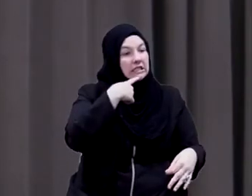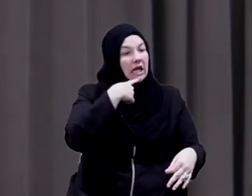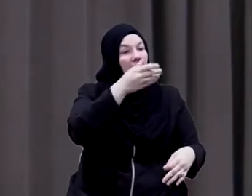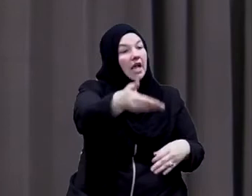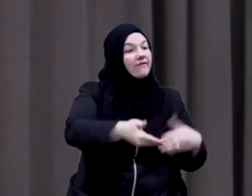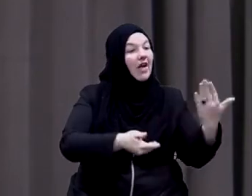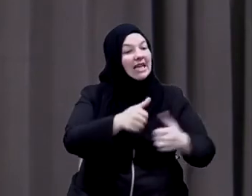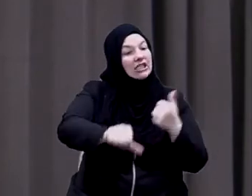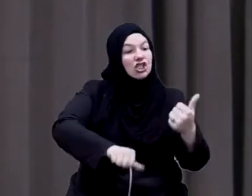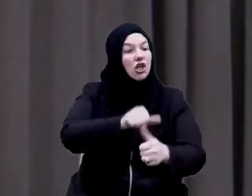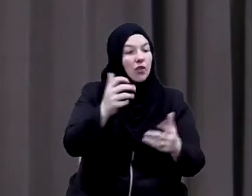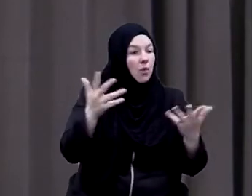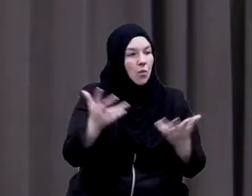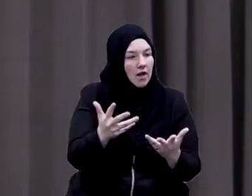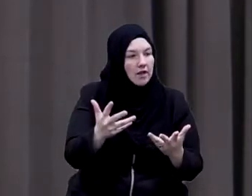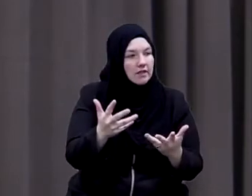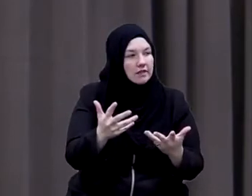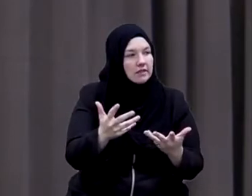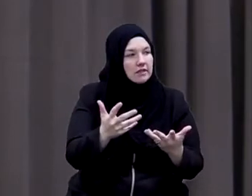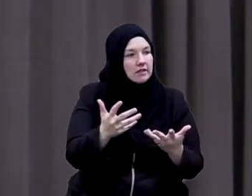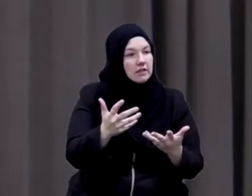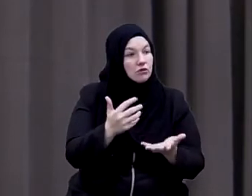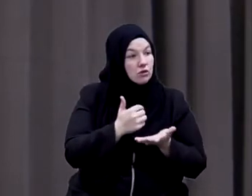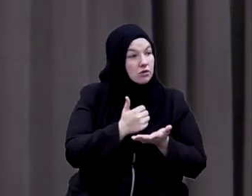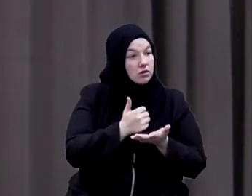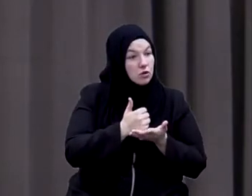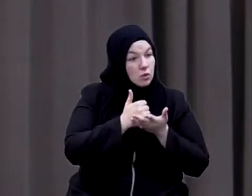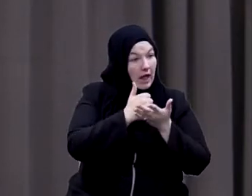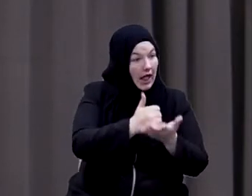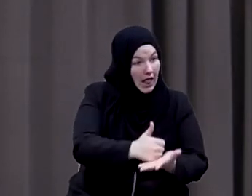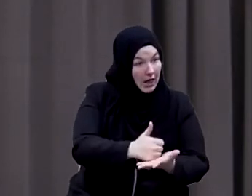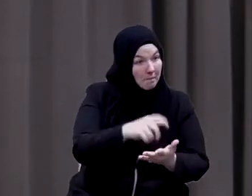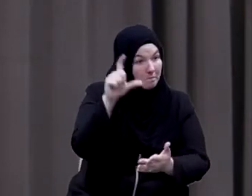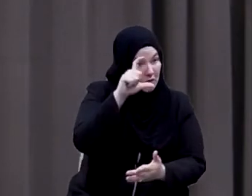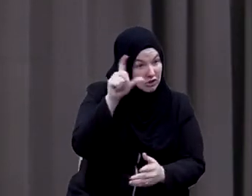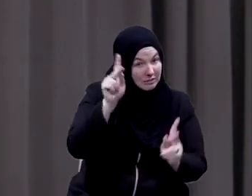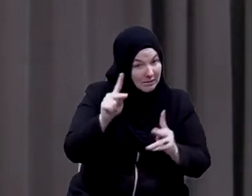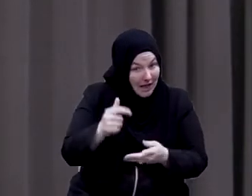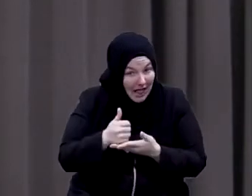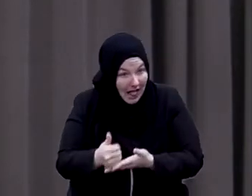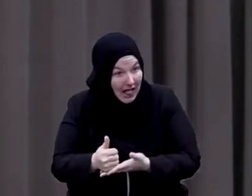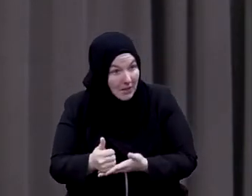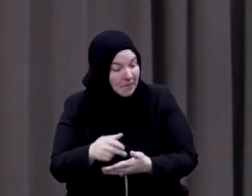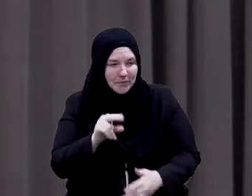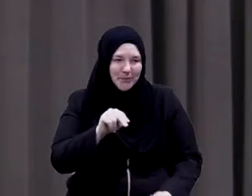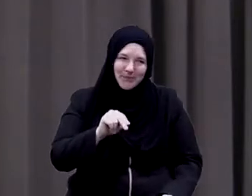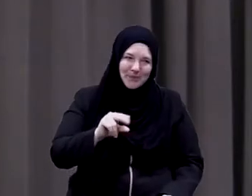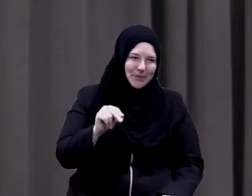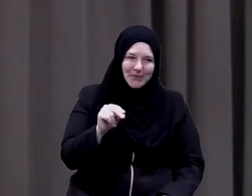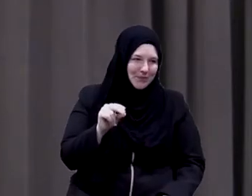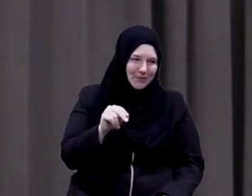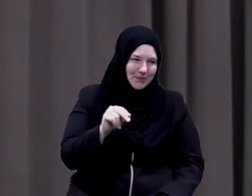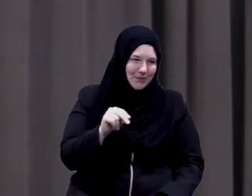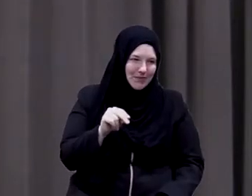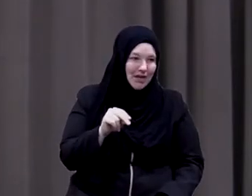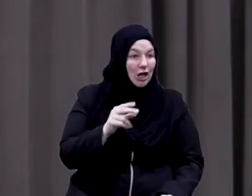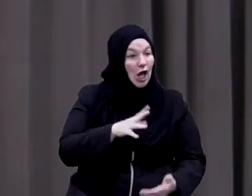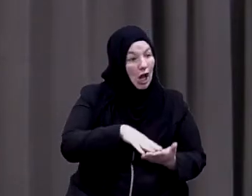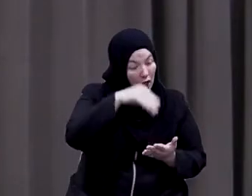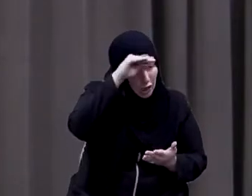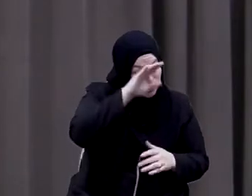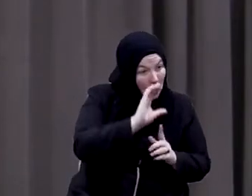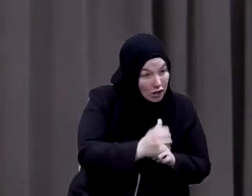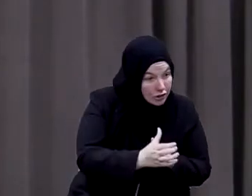what? To help Muslim immigrants settle, to help Muslim immigrants learn English, learn the